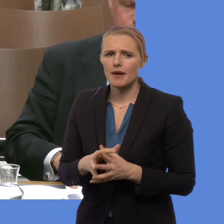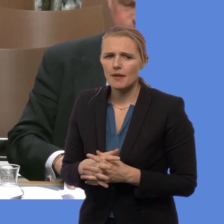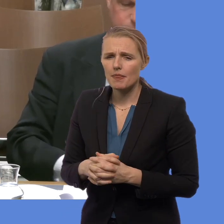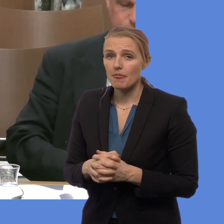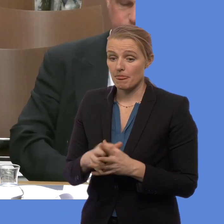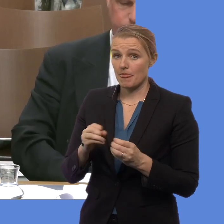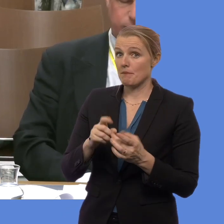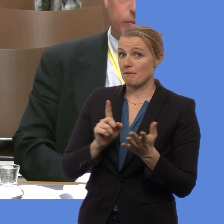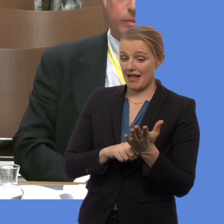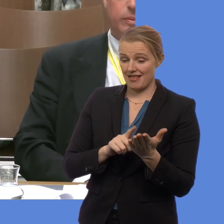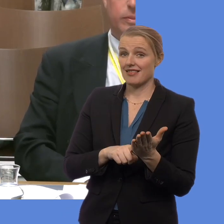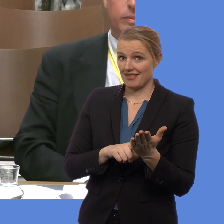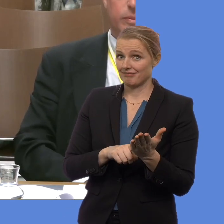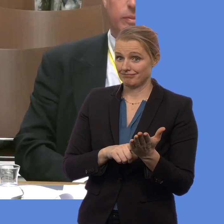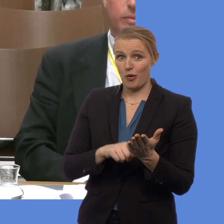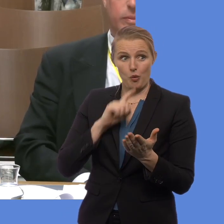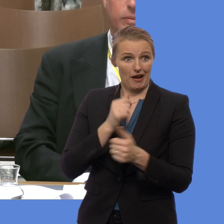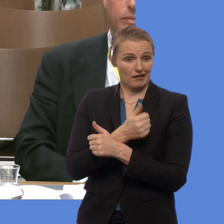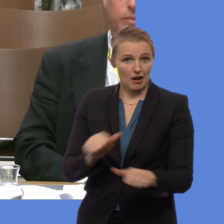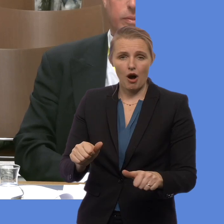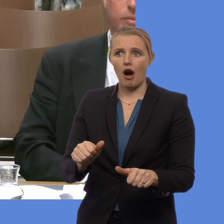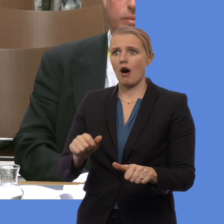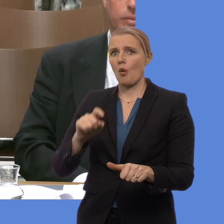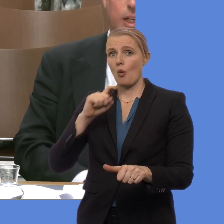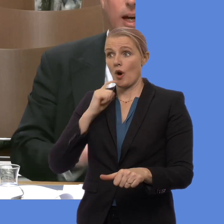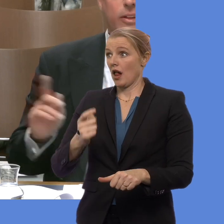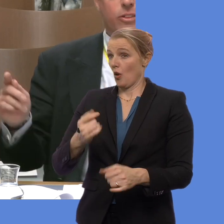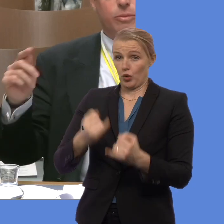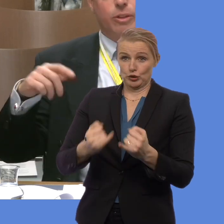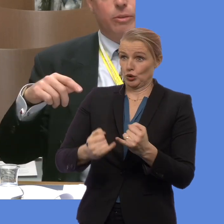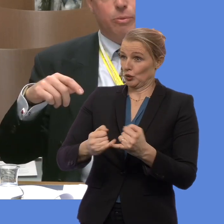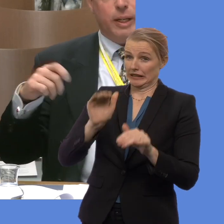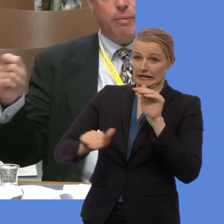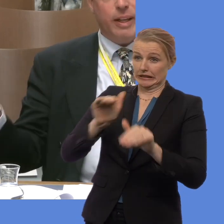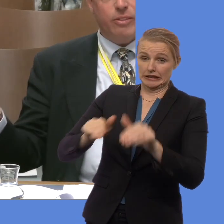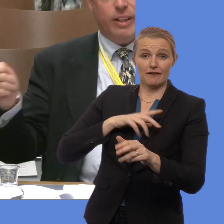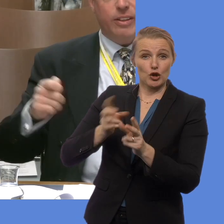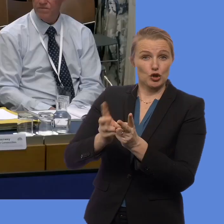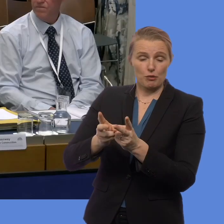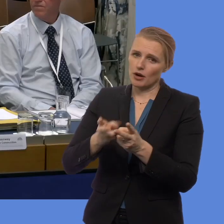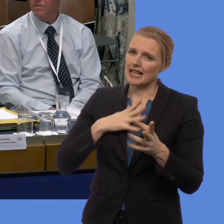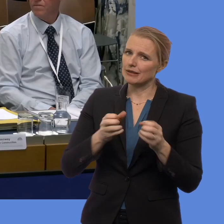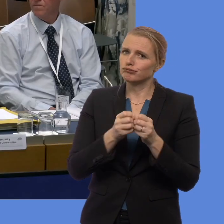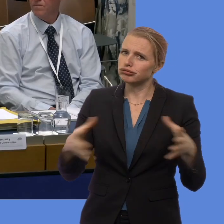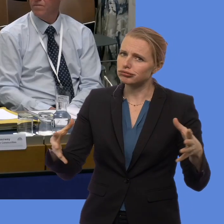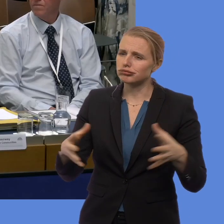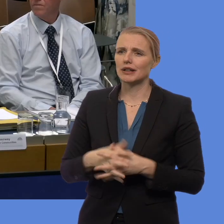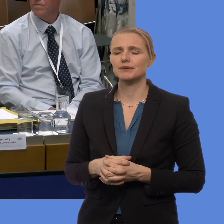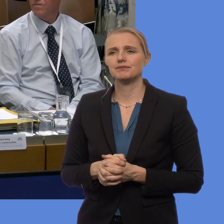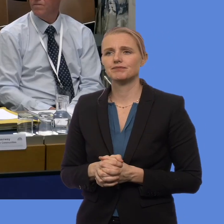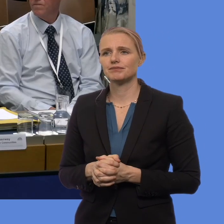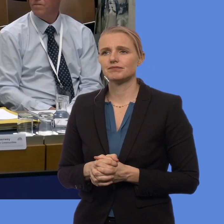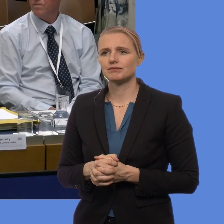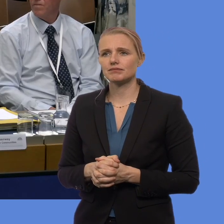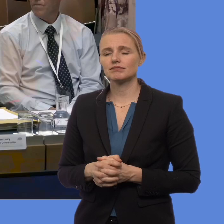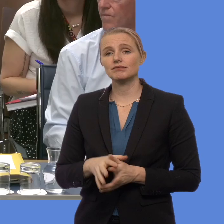will increase demand, learn the lessons from other jurisdictions. I just pick up that strand that Tommy left there. Clause